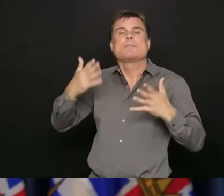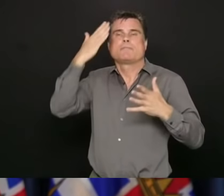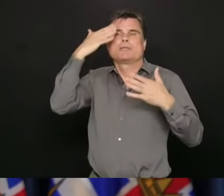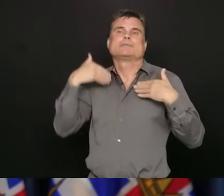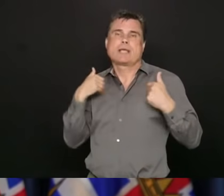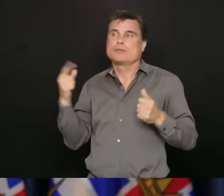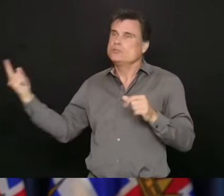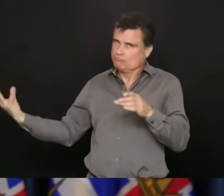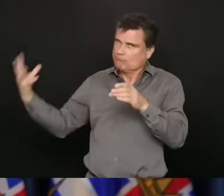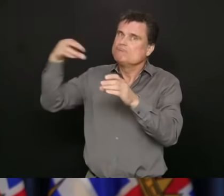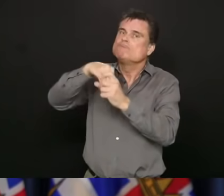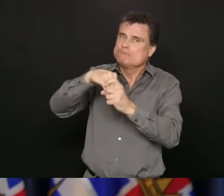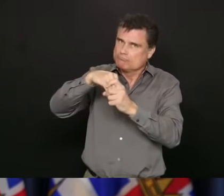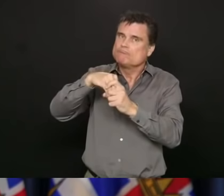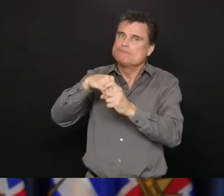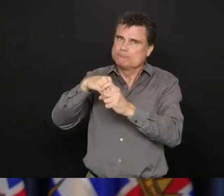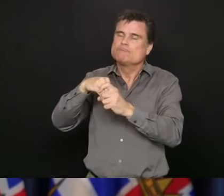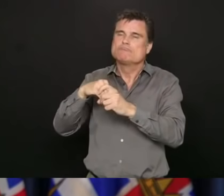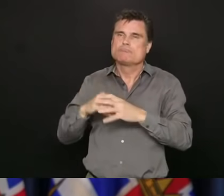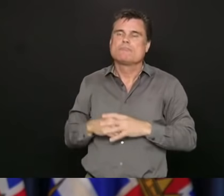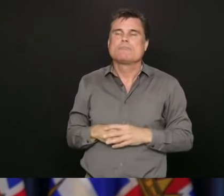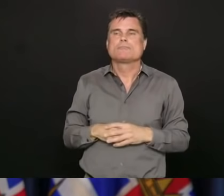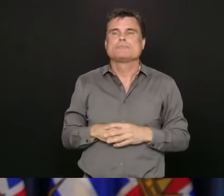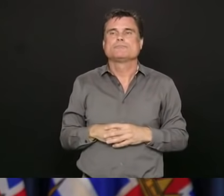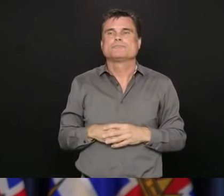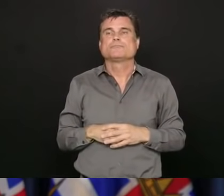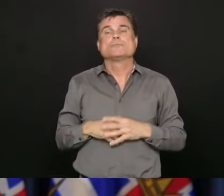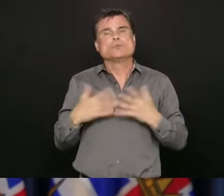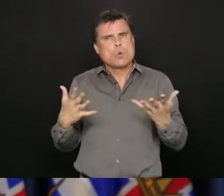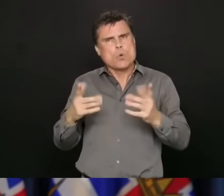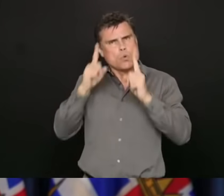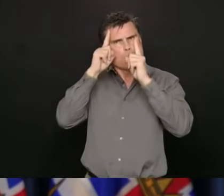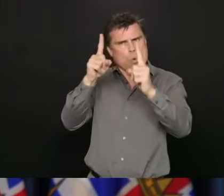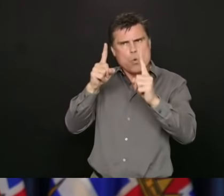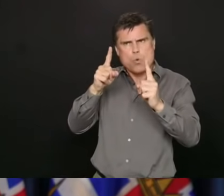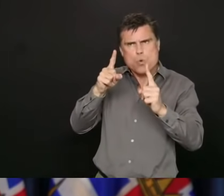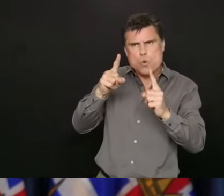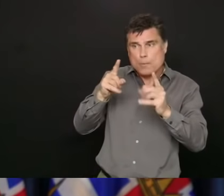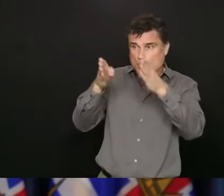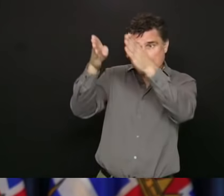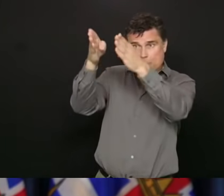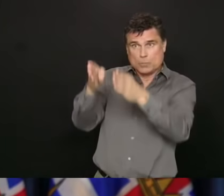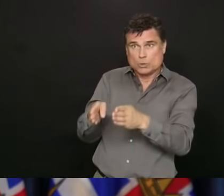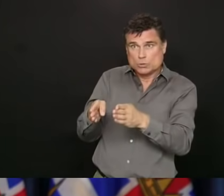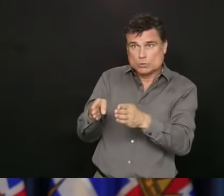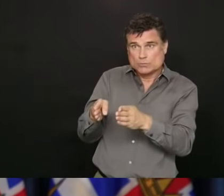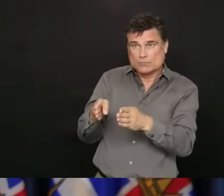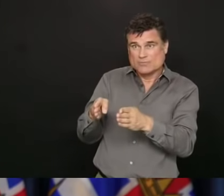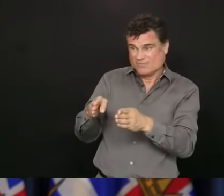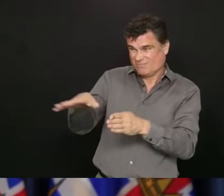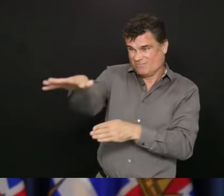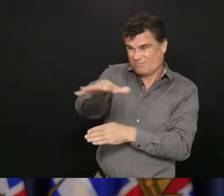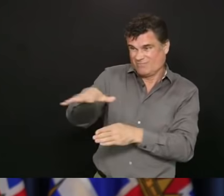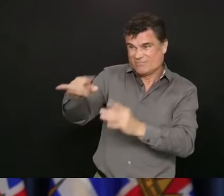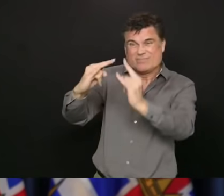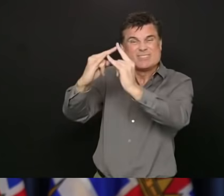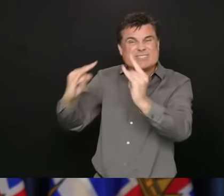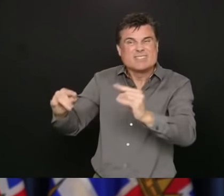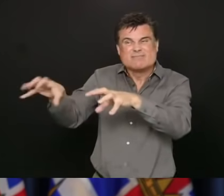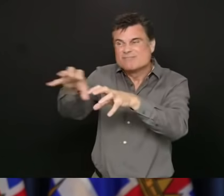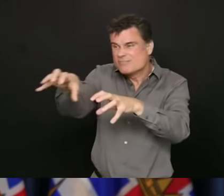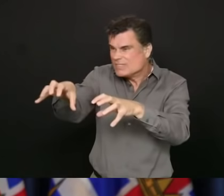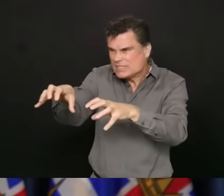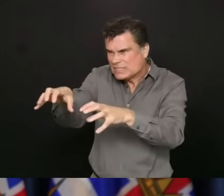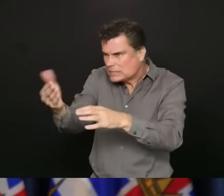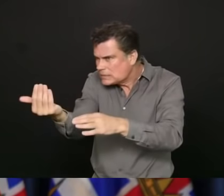discussions, having care workers there to talk to people as we place them in an appropriate location with the appropriate services is how it